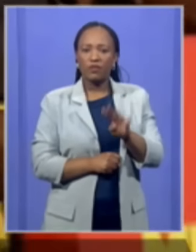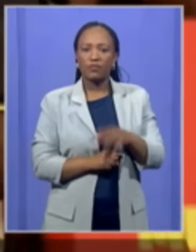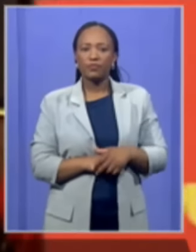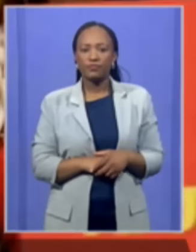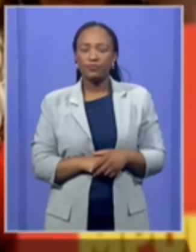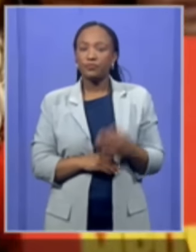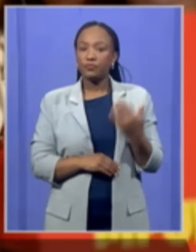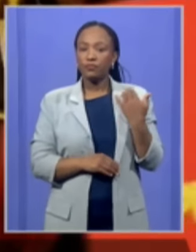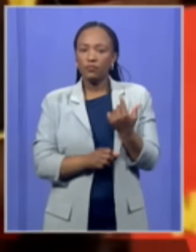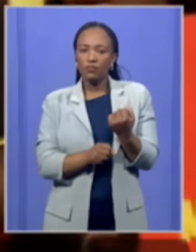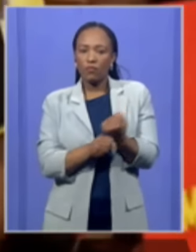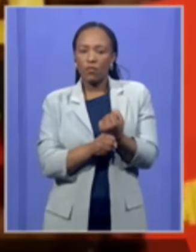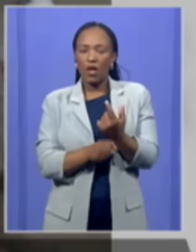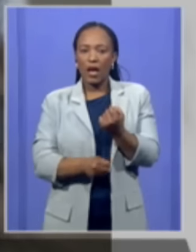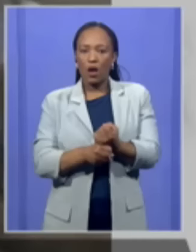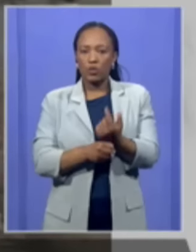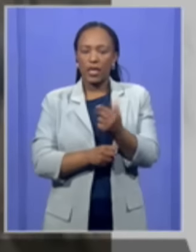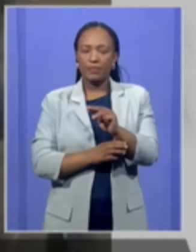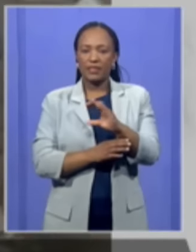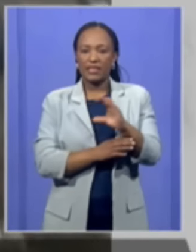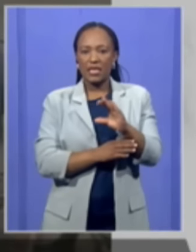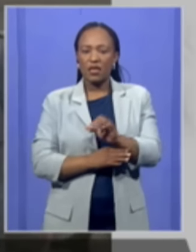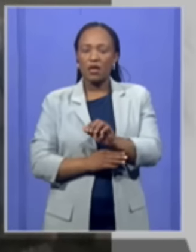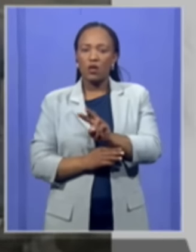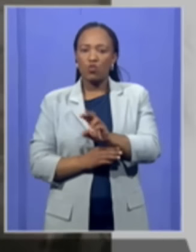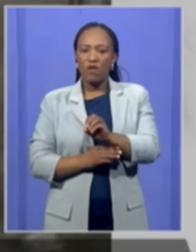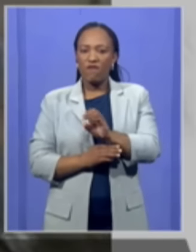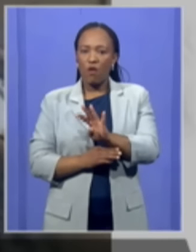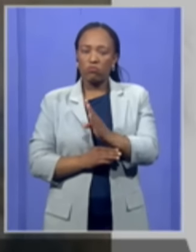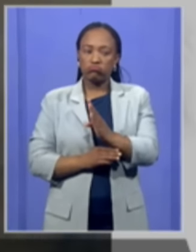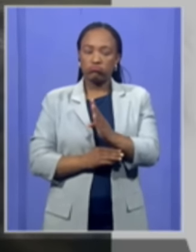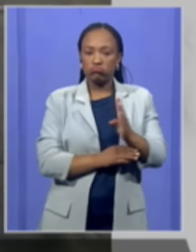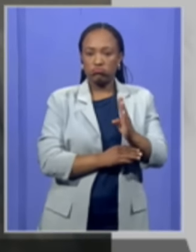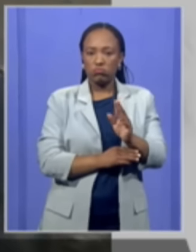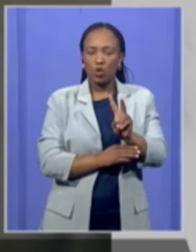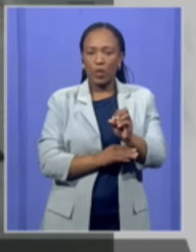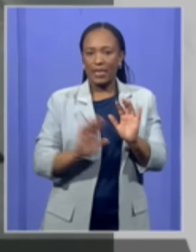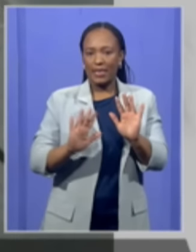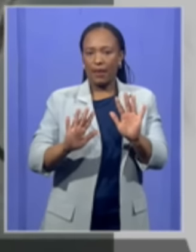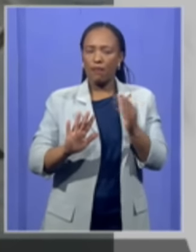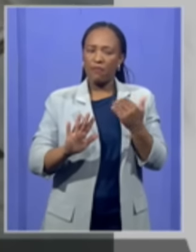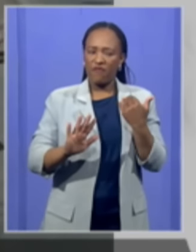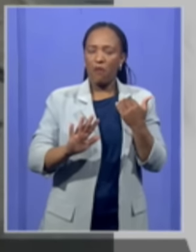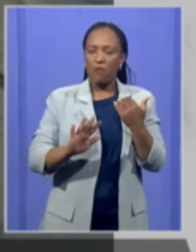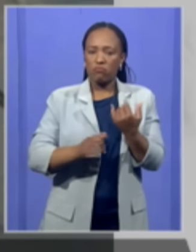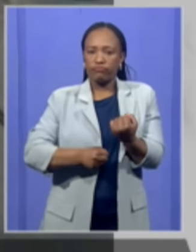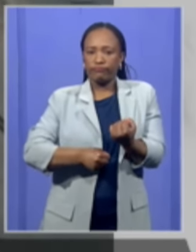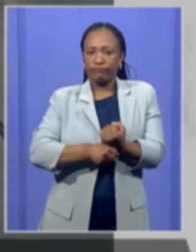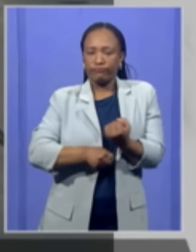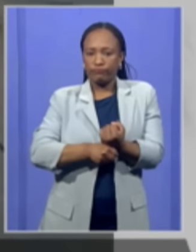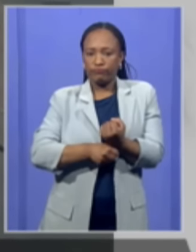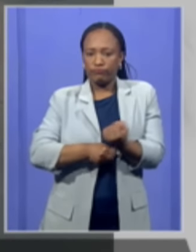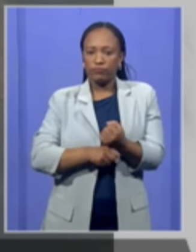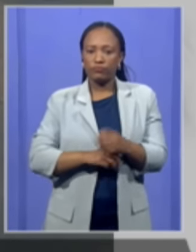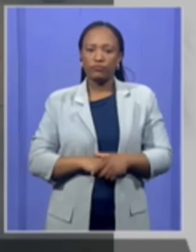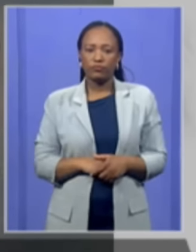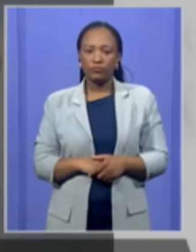tshireletso Gauteng ka 2004 ho fihla ka 2010. If all crime is local, we have to